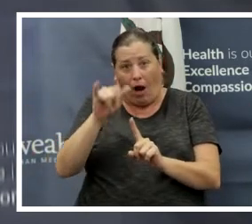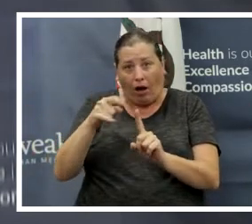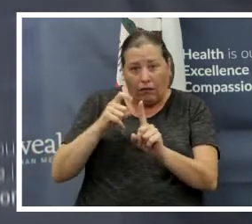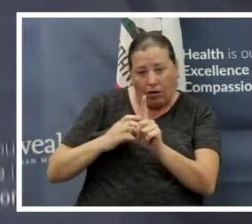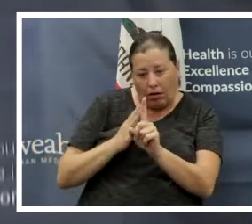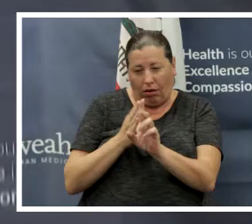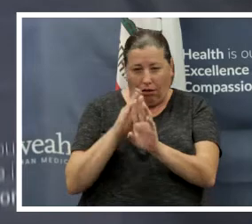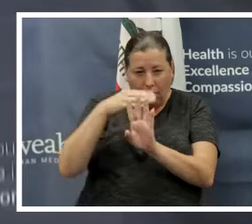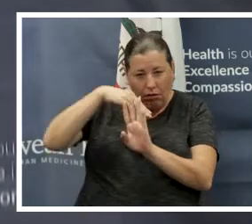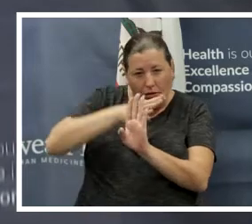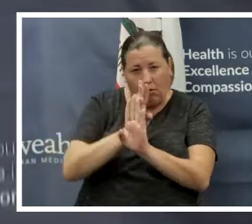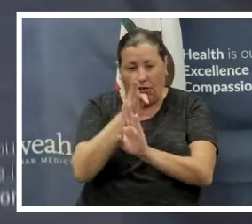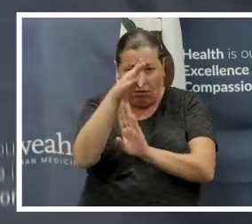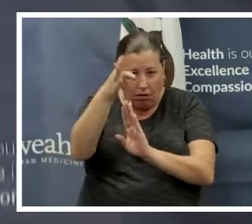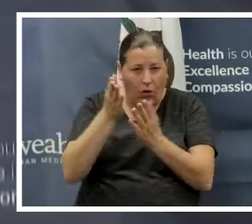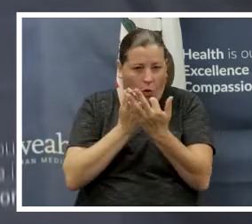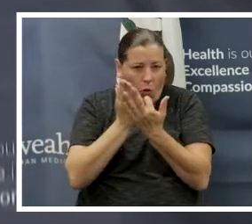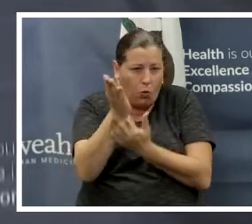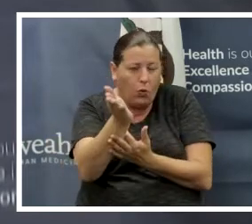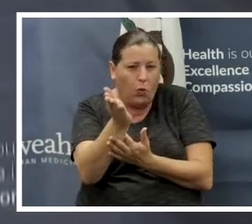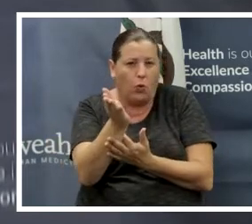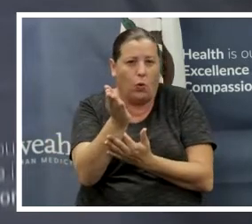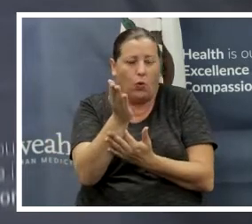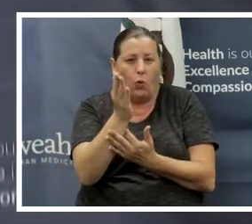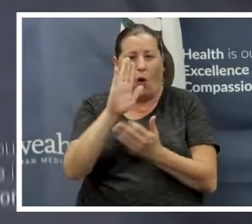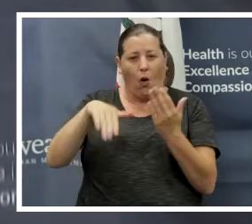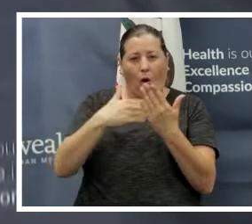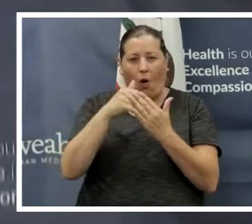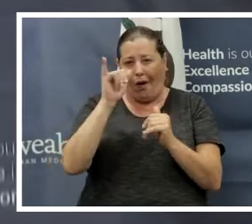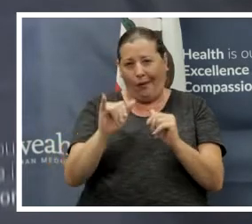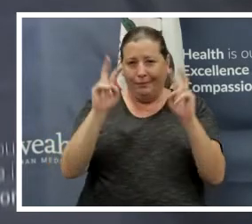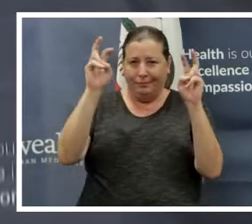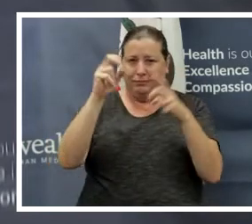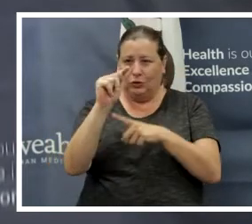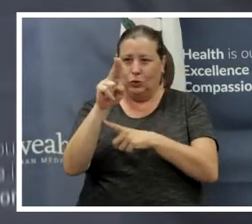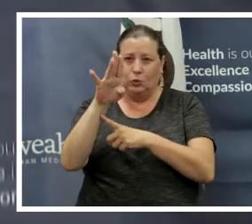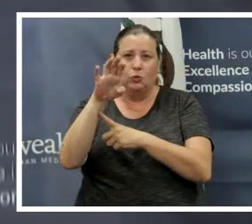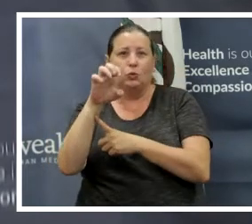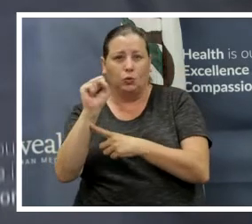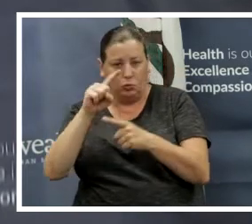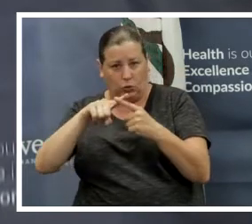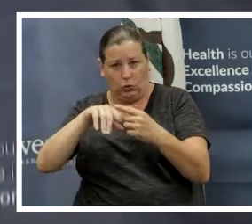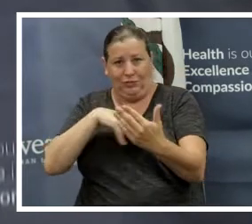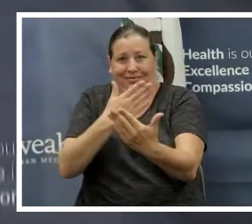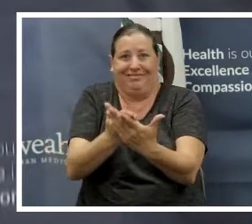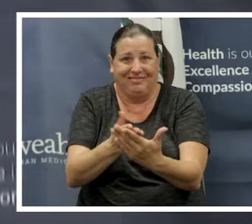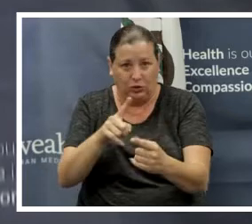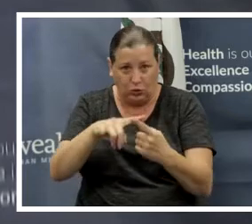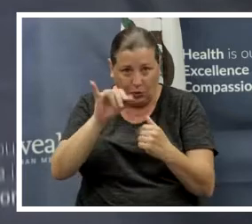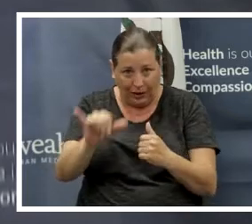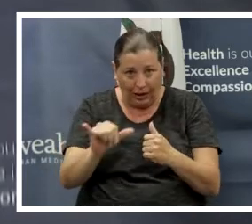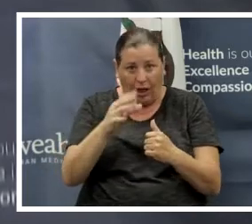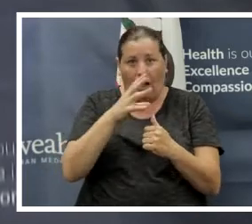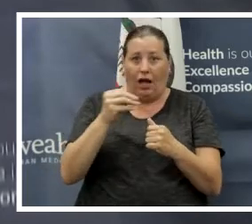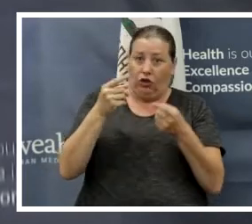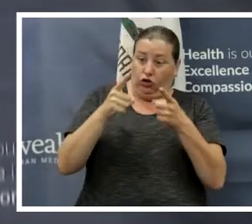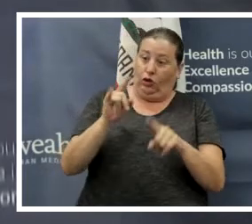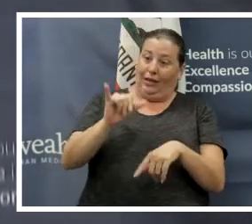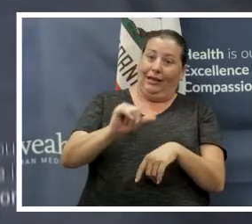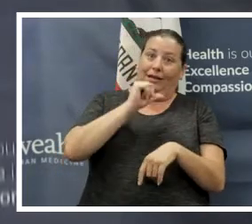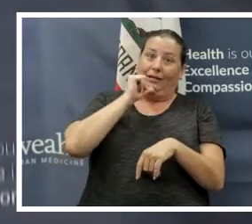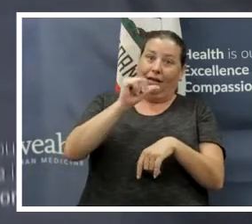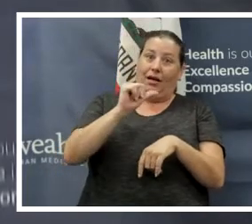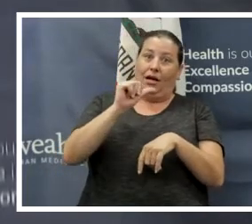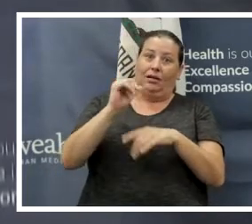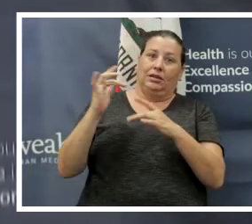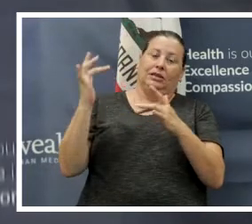through 170 feet of winding tubes to get to the end, and during that time not touch the sides, because if it does,